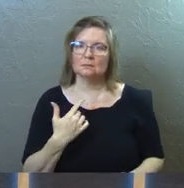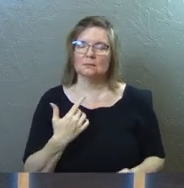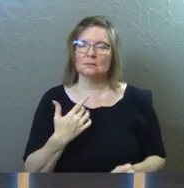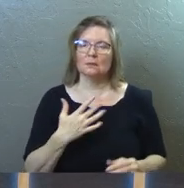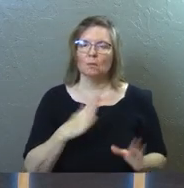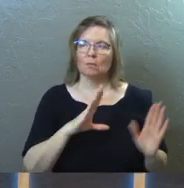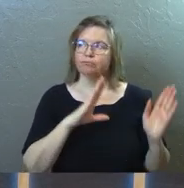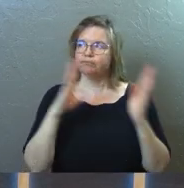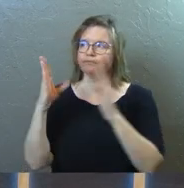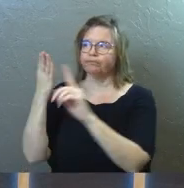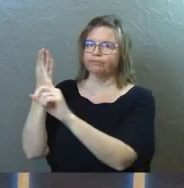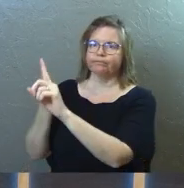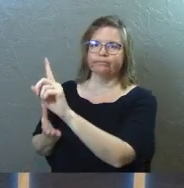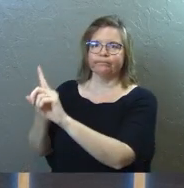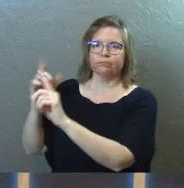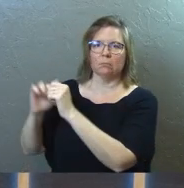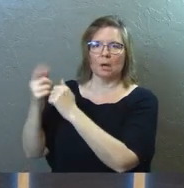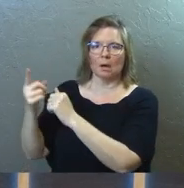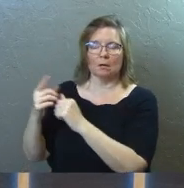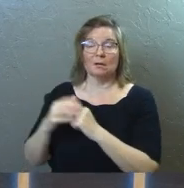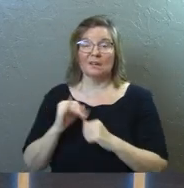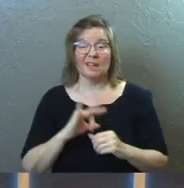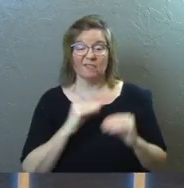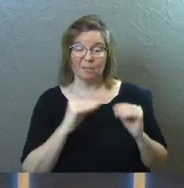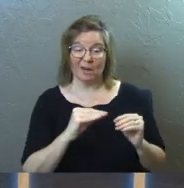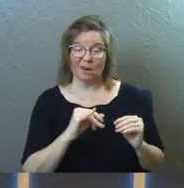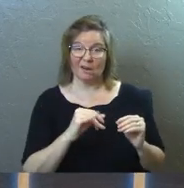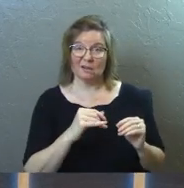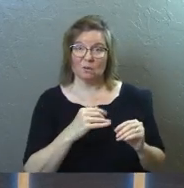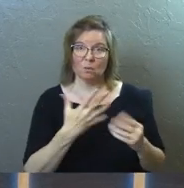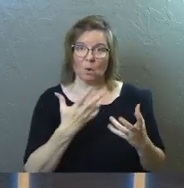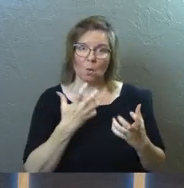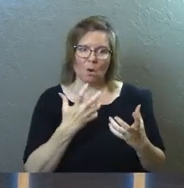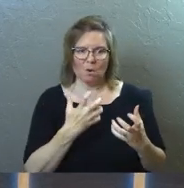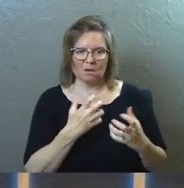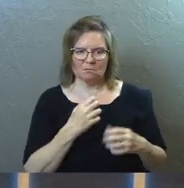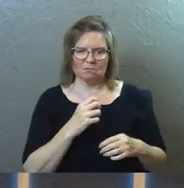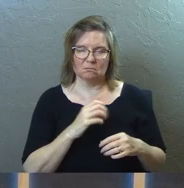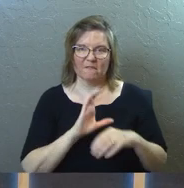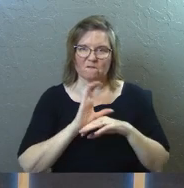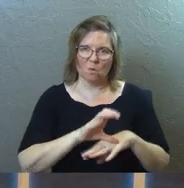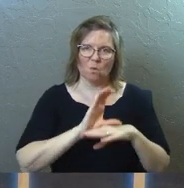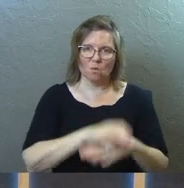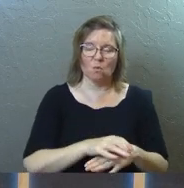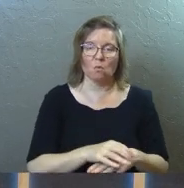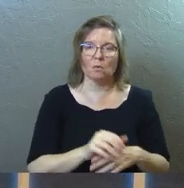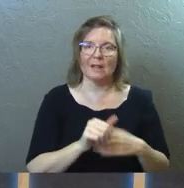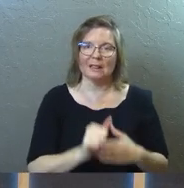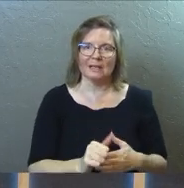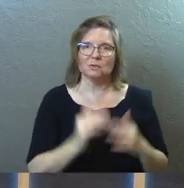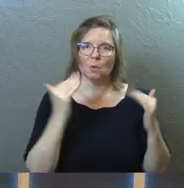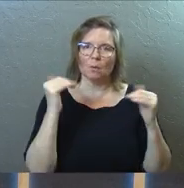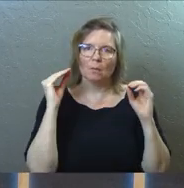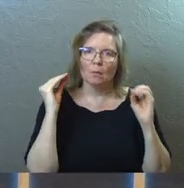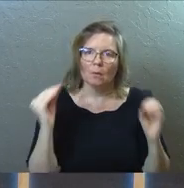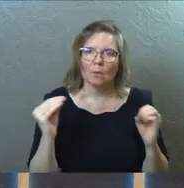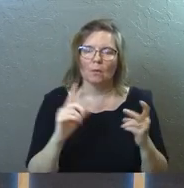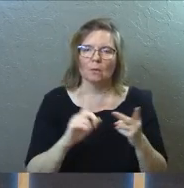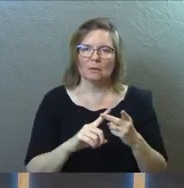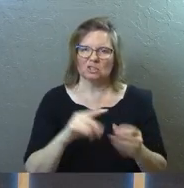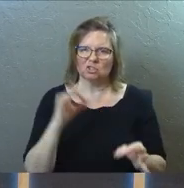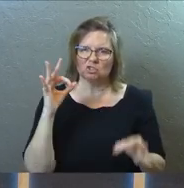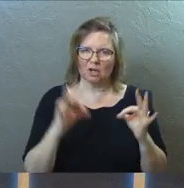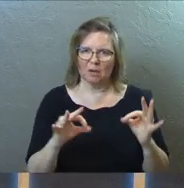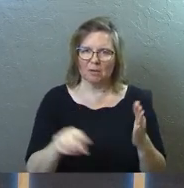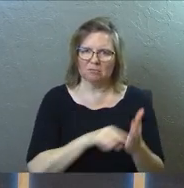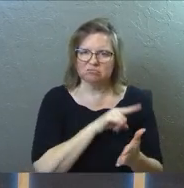And it all leads to frustration. It all leads to hopelessness. It all leads to judgment of the parent because you don't feel like it's working. Ever feel like it's not working?